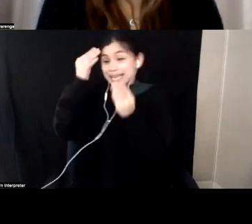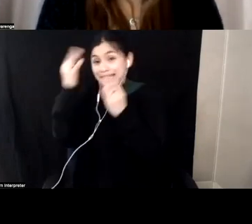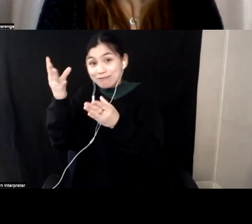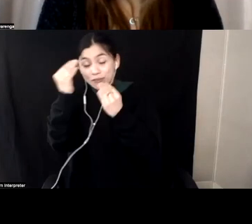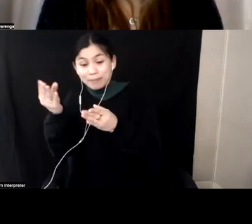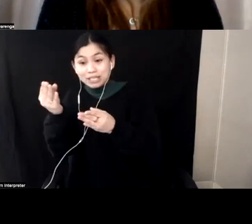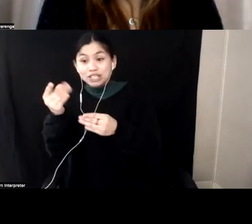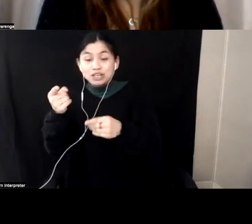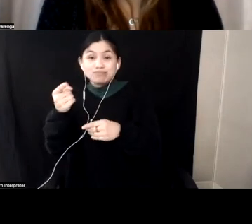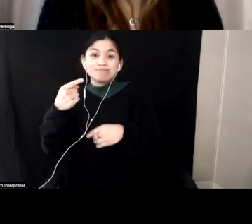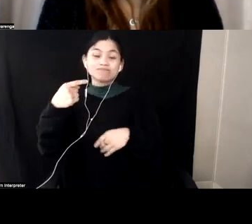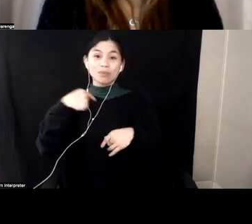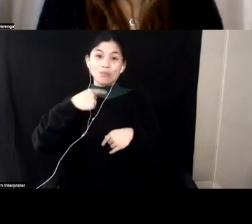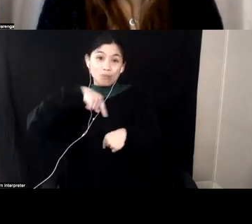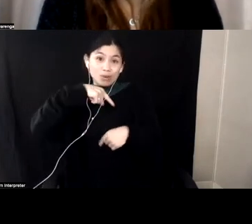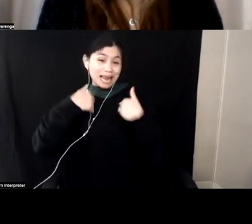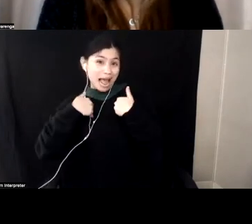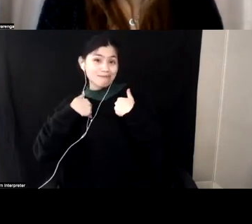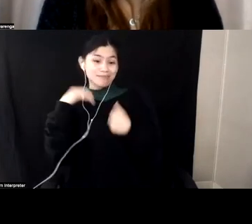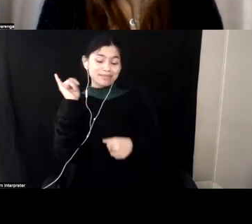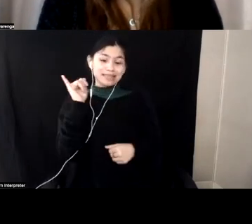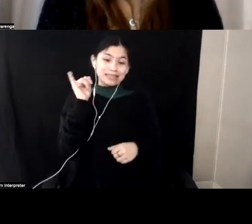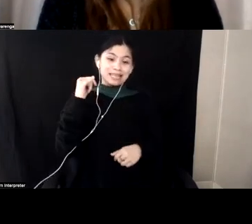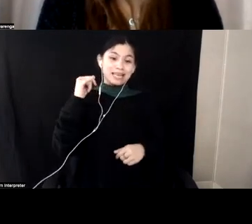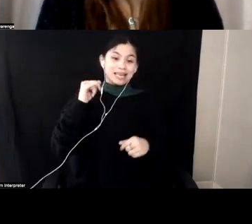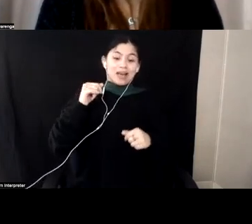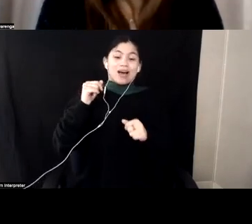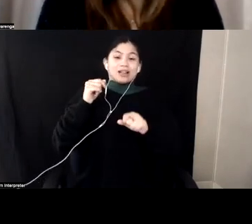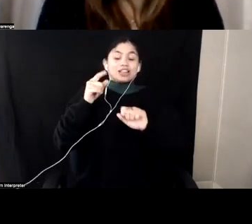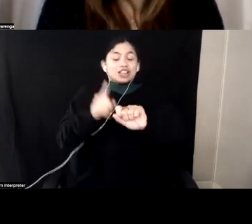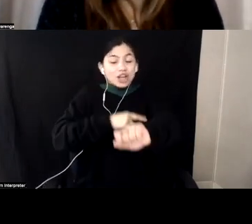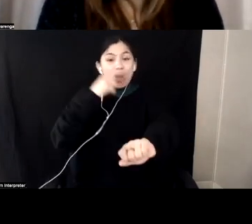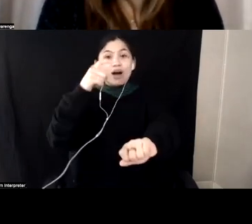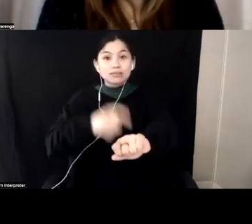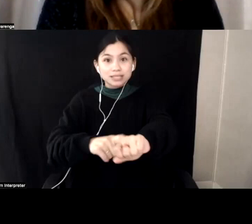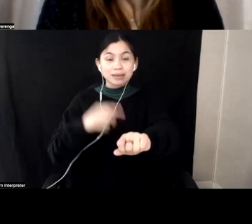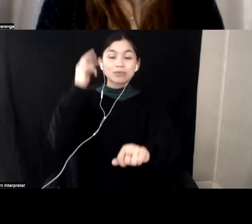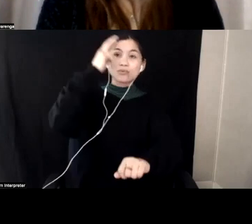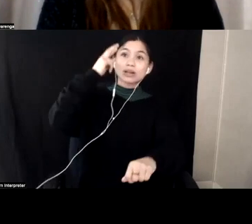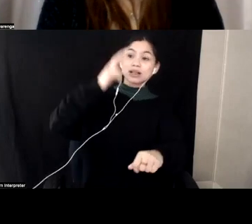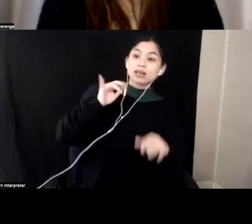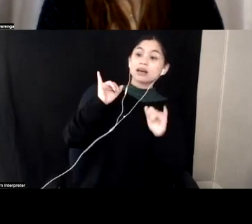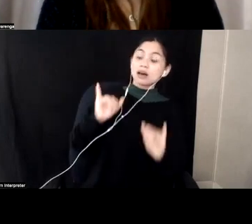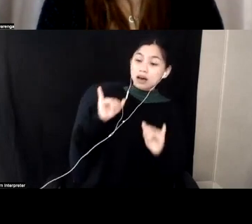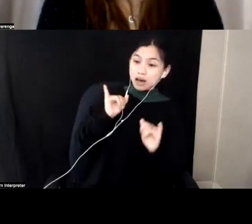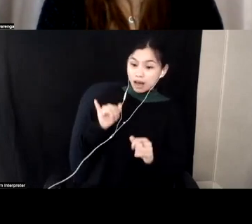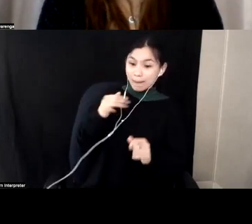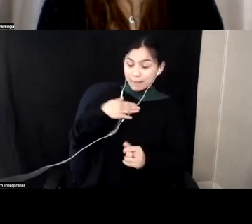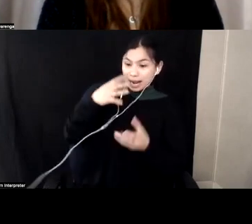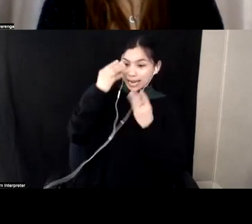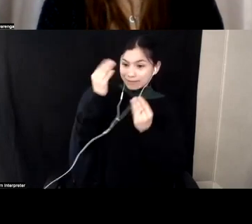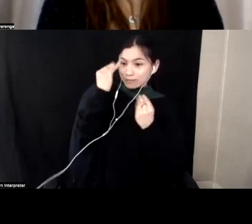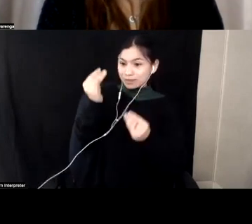you. It took me a very long time to realize what was misinformation and what